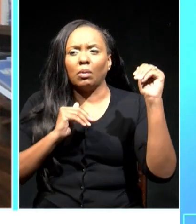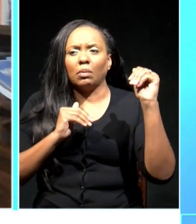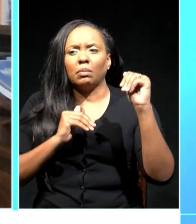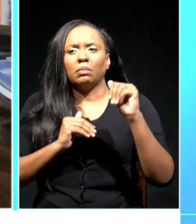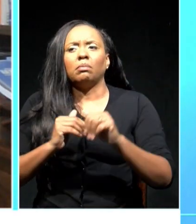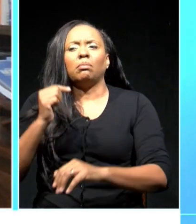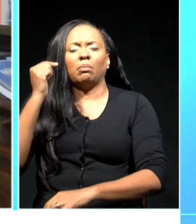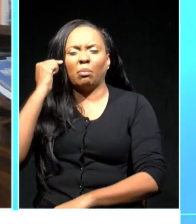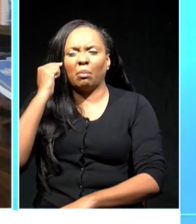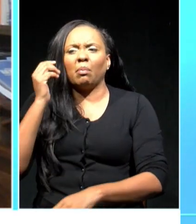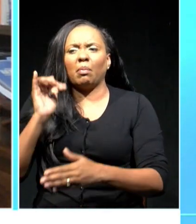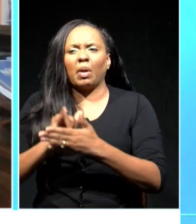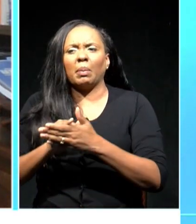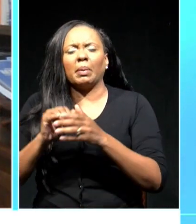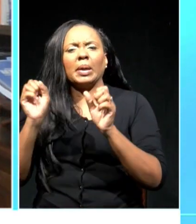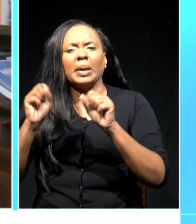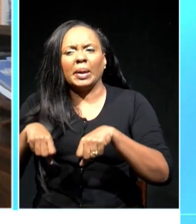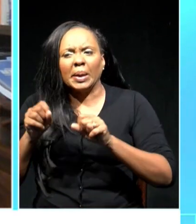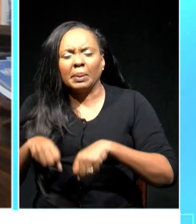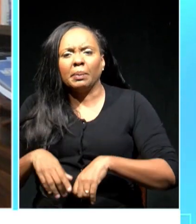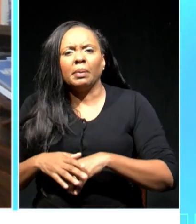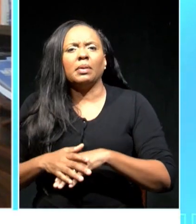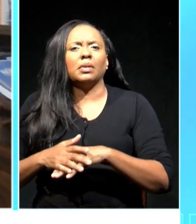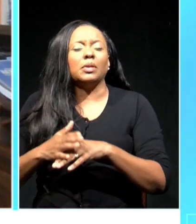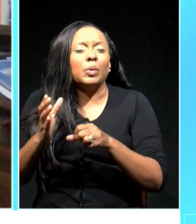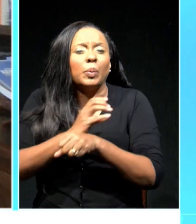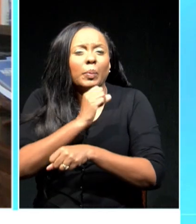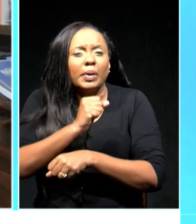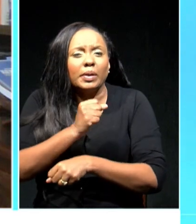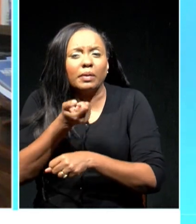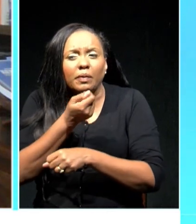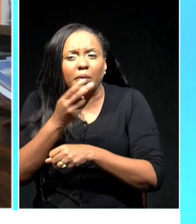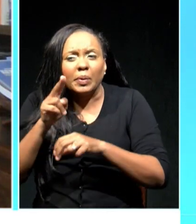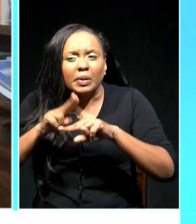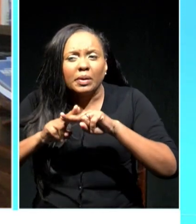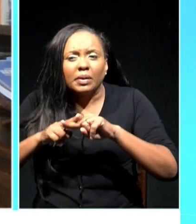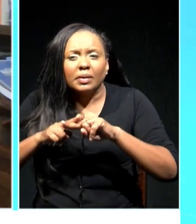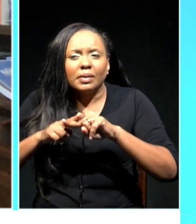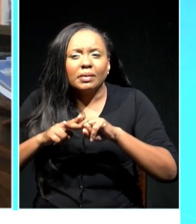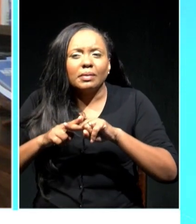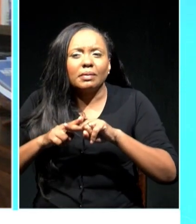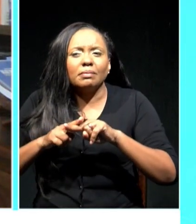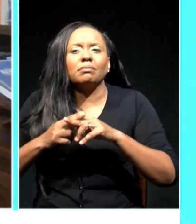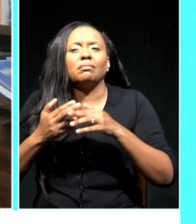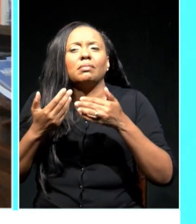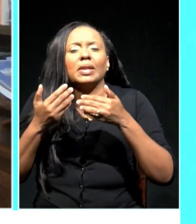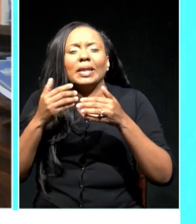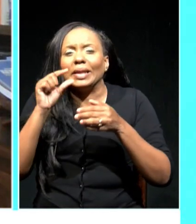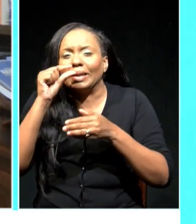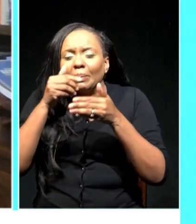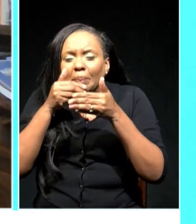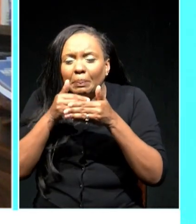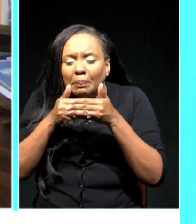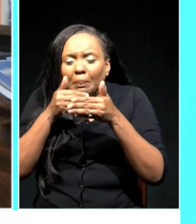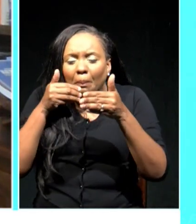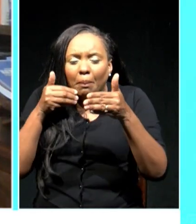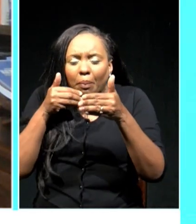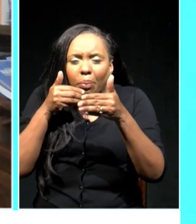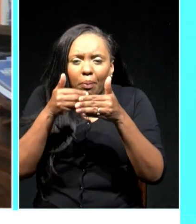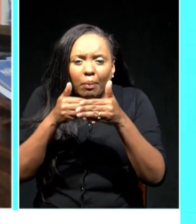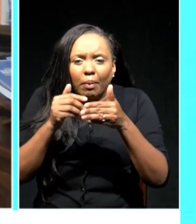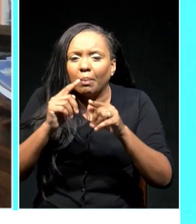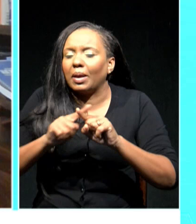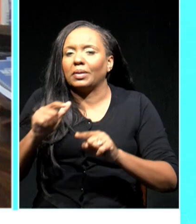crawl back the base. They did some of that, but I don't think it was enough. So to me, that was the highlight. And the second thing was,